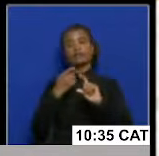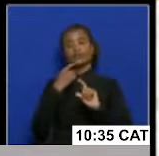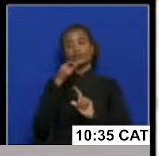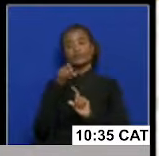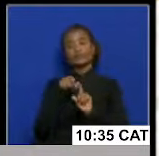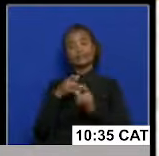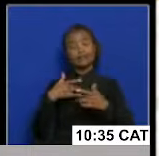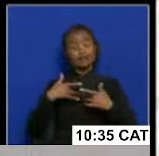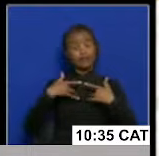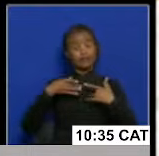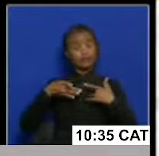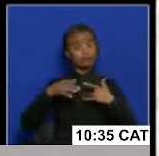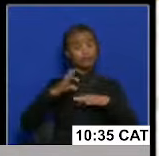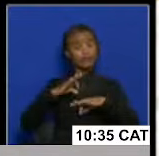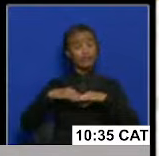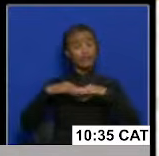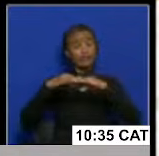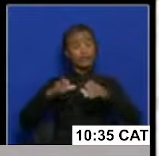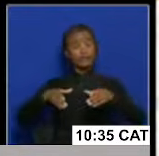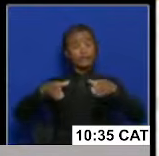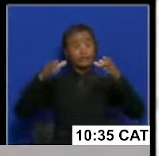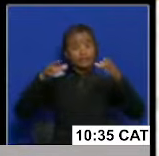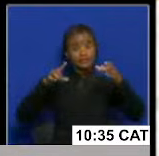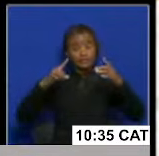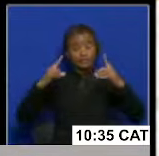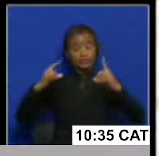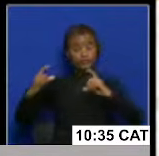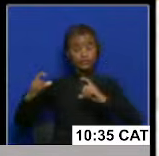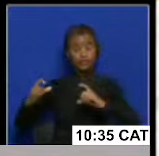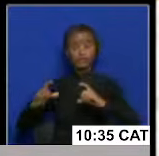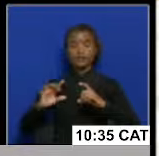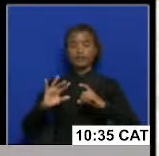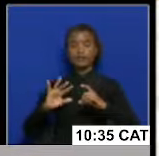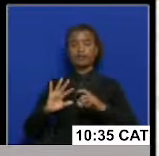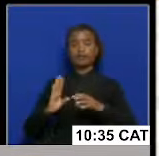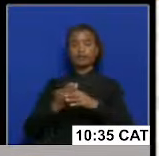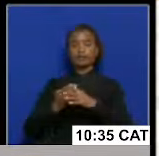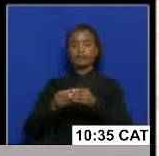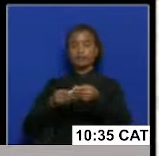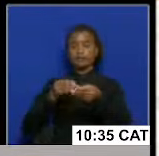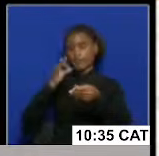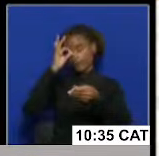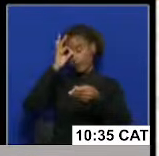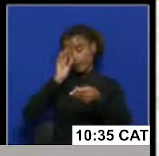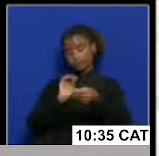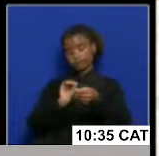My question to you is, are you able to identify any of the